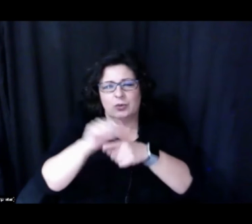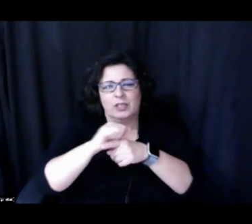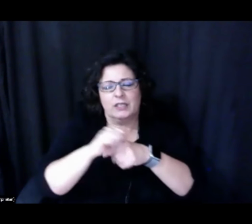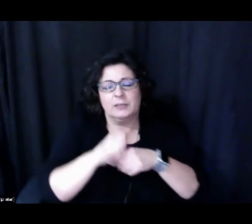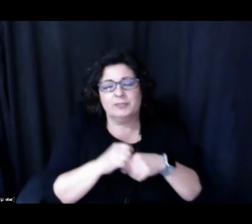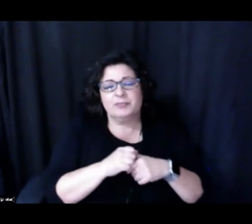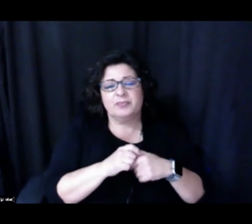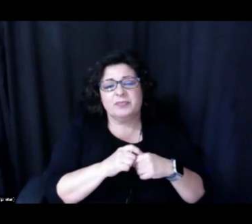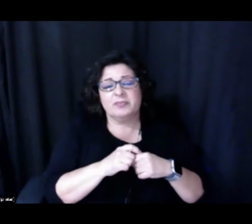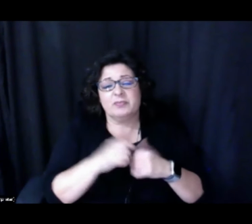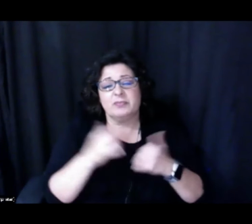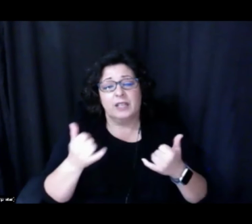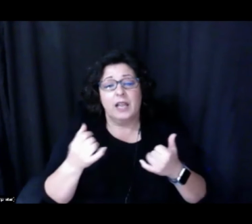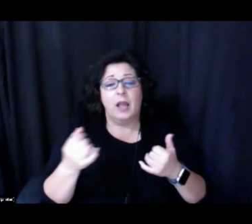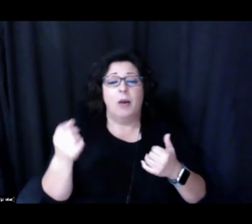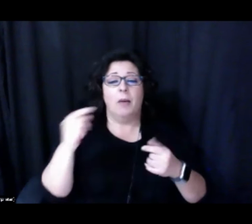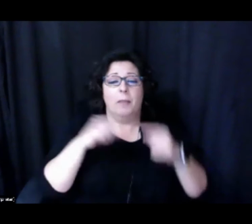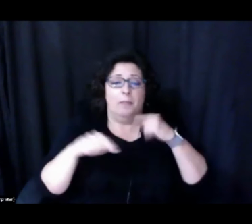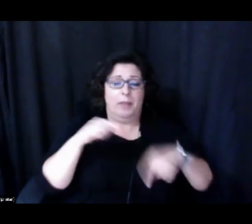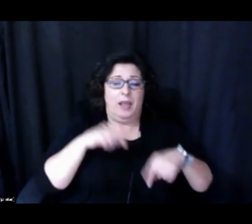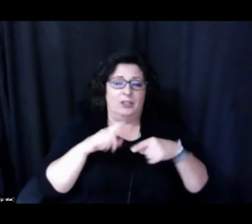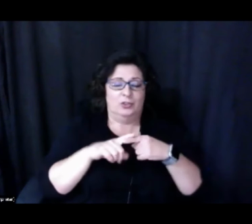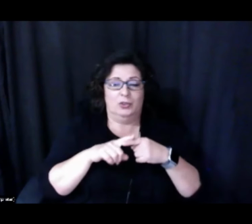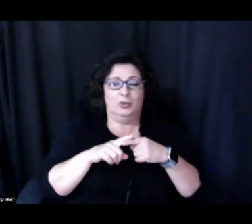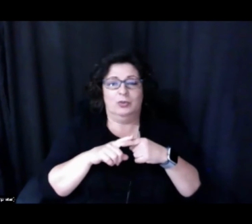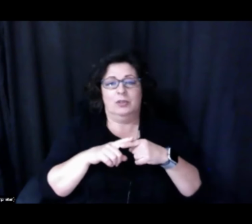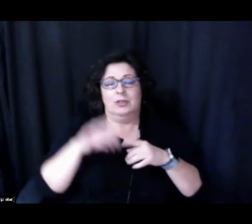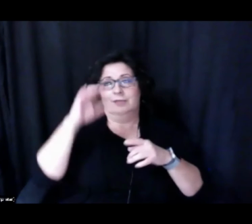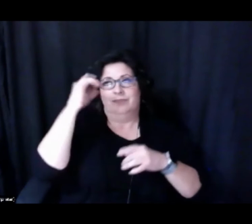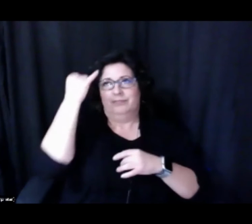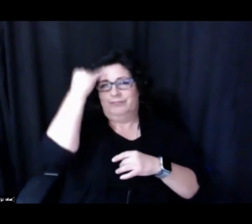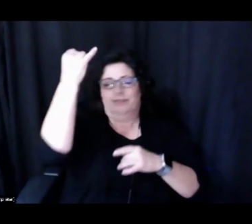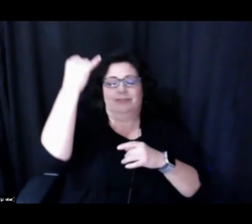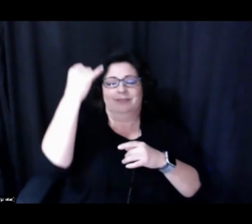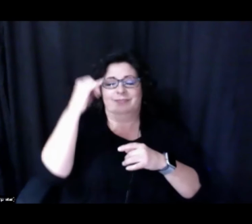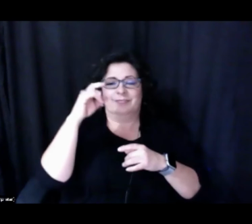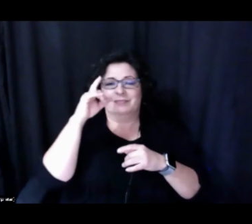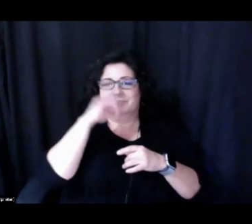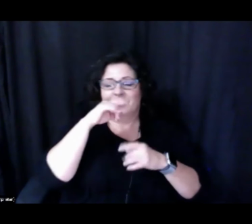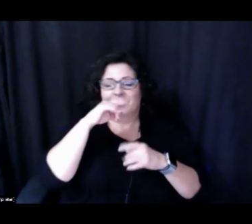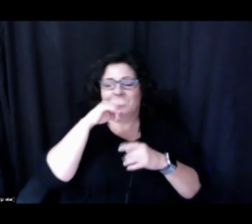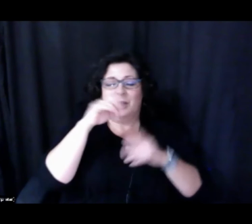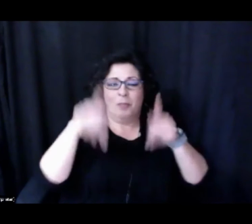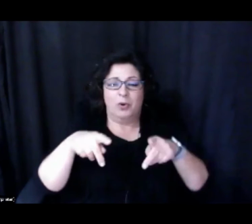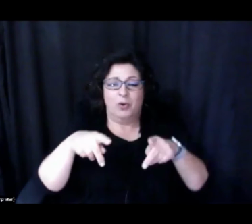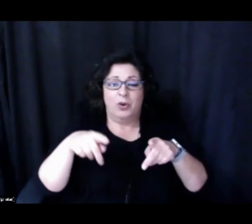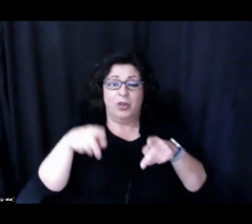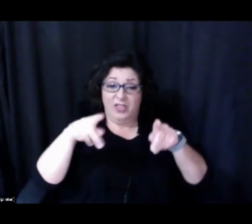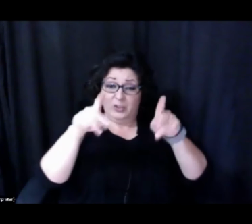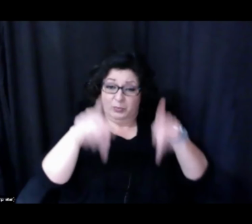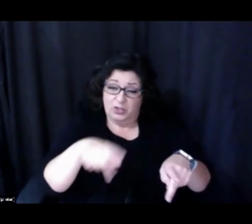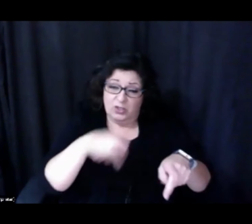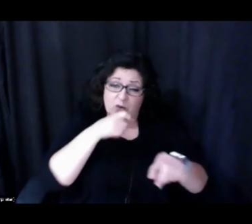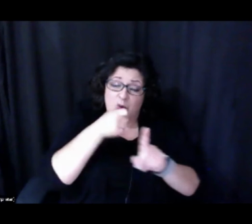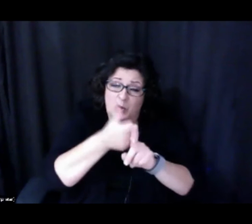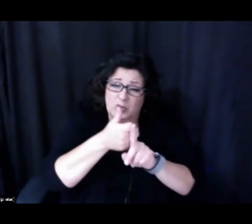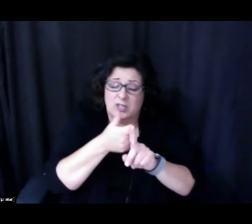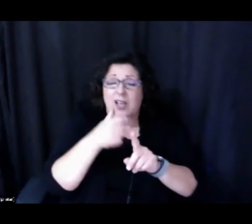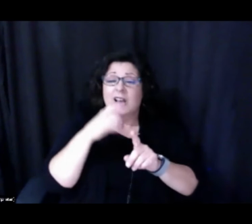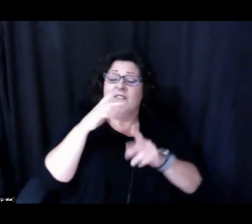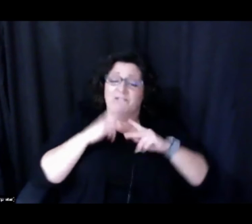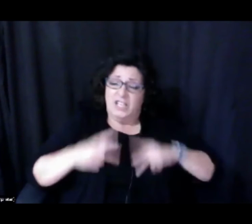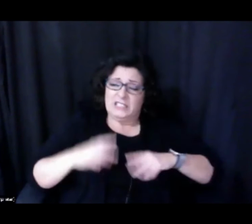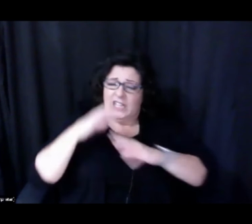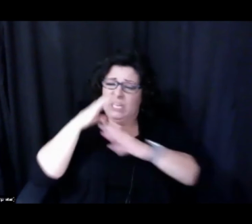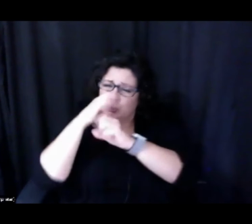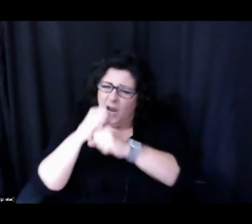Okay, so now we're back to our imaginary person. So this imaginary person, she is physically attracted a little bit to women, a